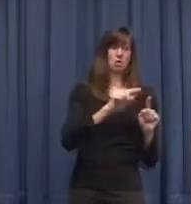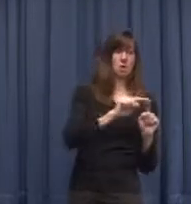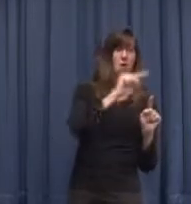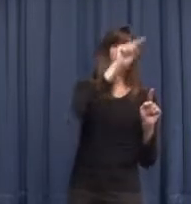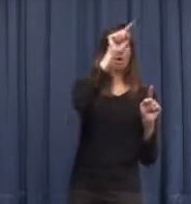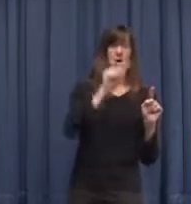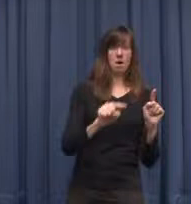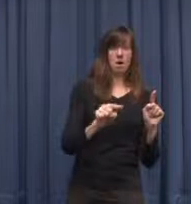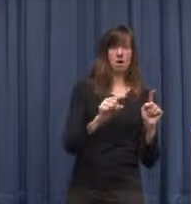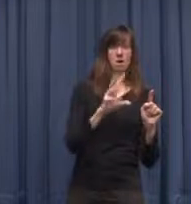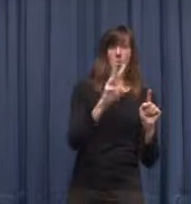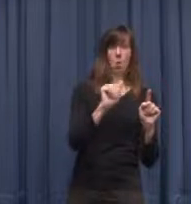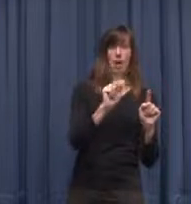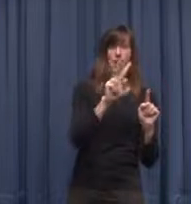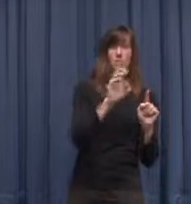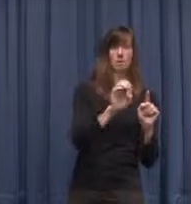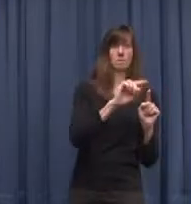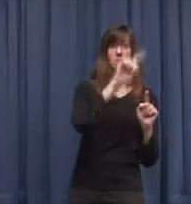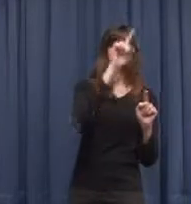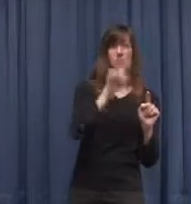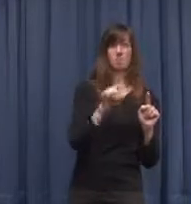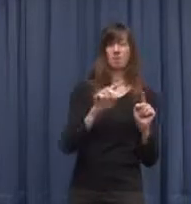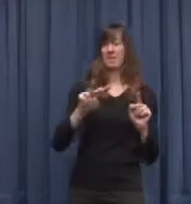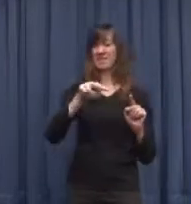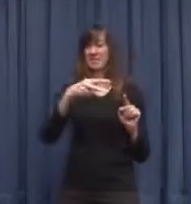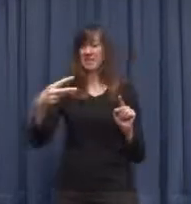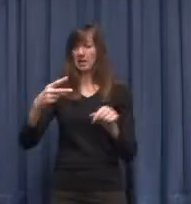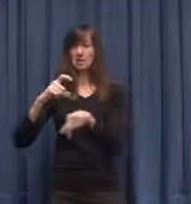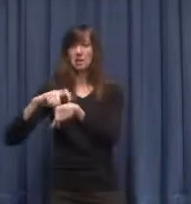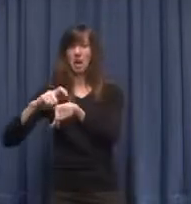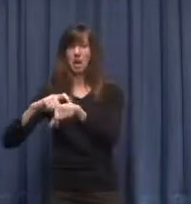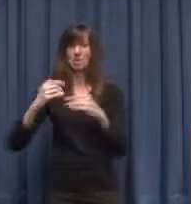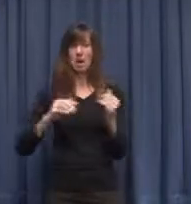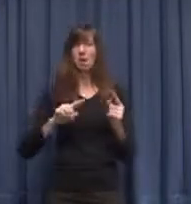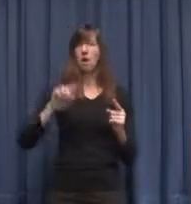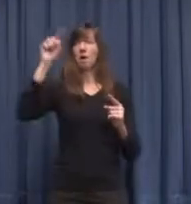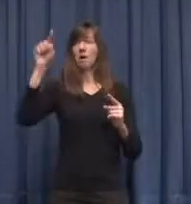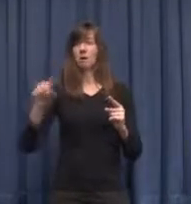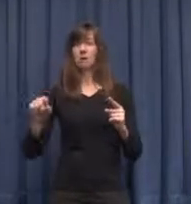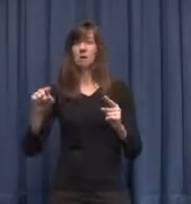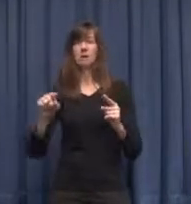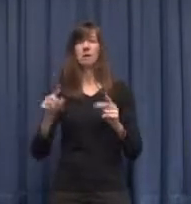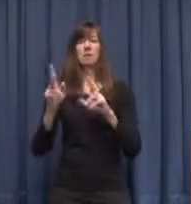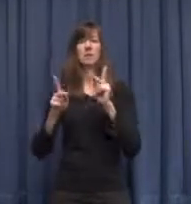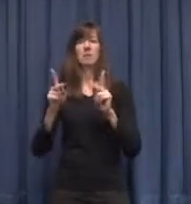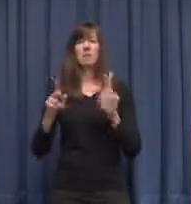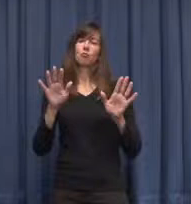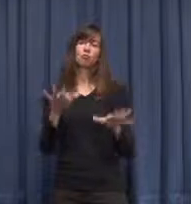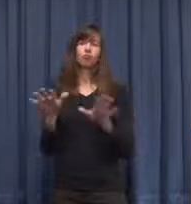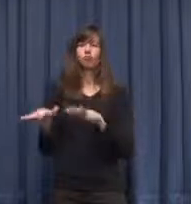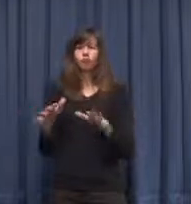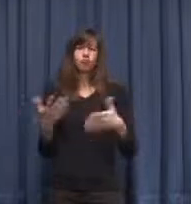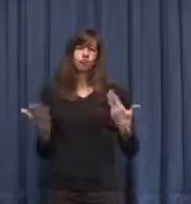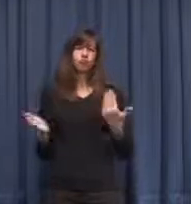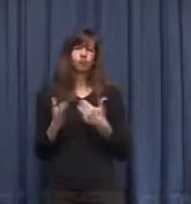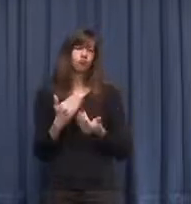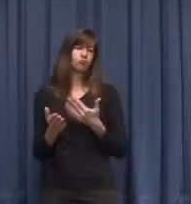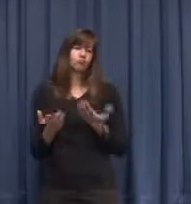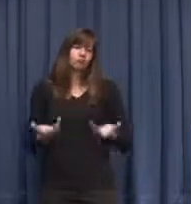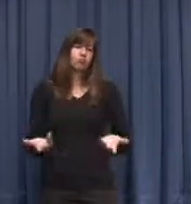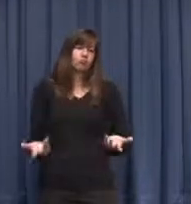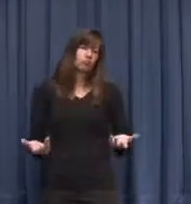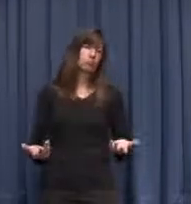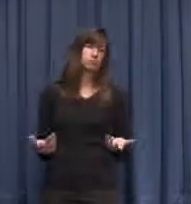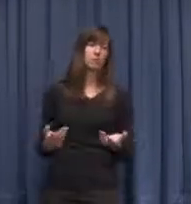the laissez-faire attitude of a certain number of people that's spreading it, it is shaping up to be worse than